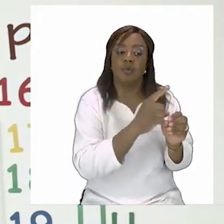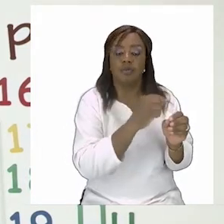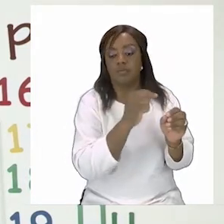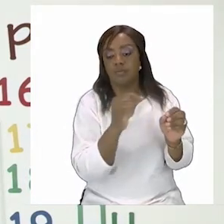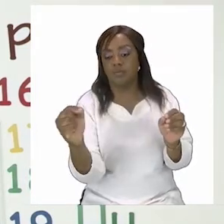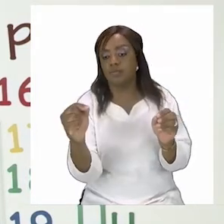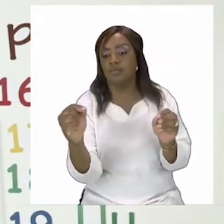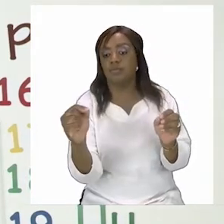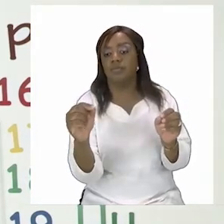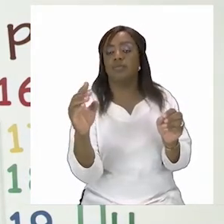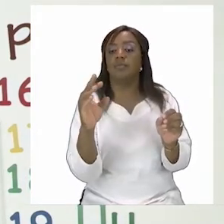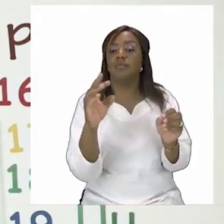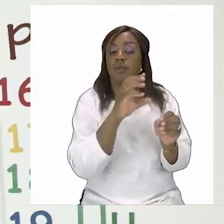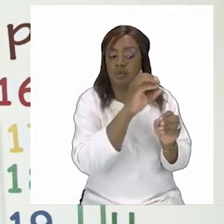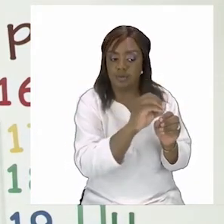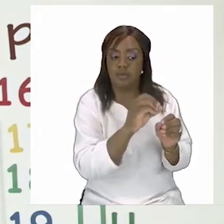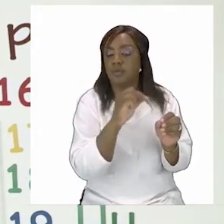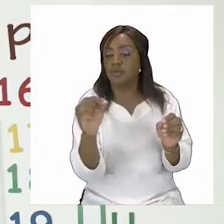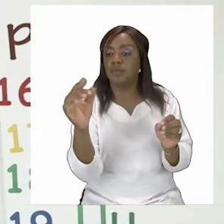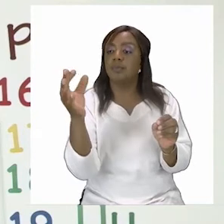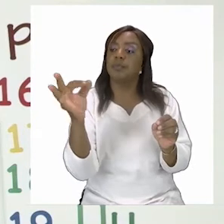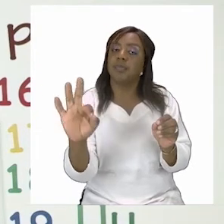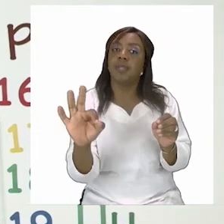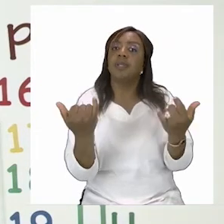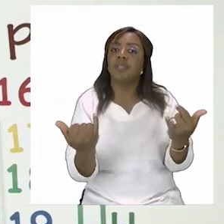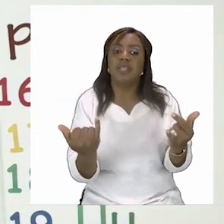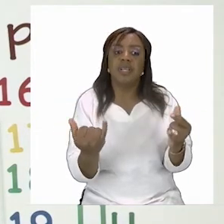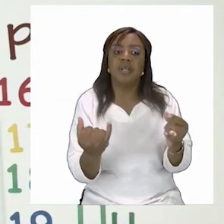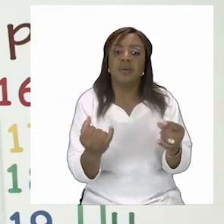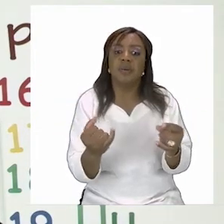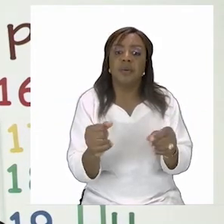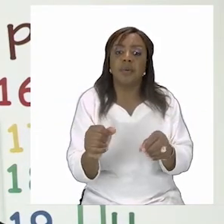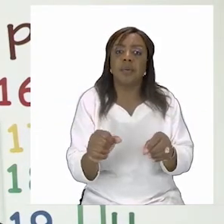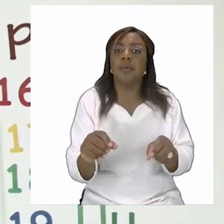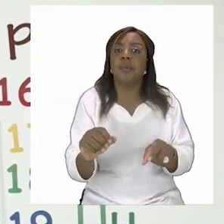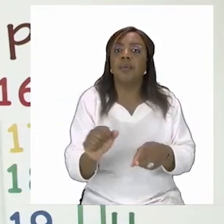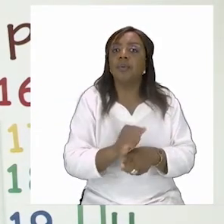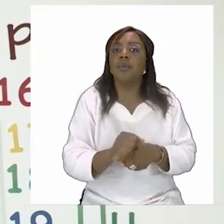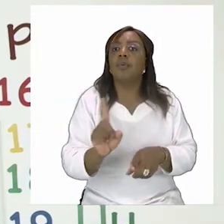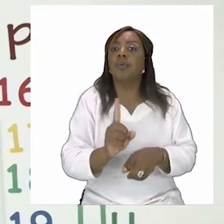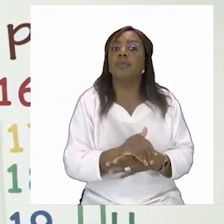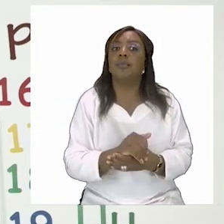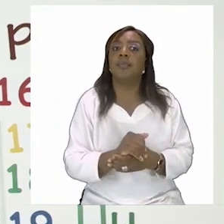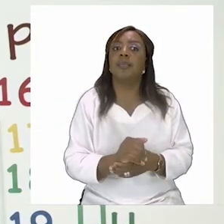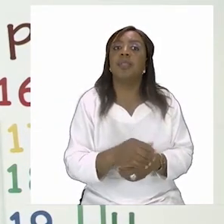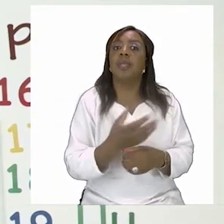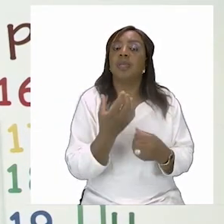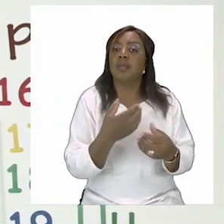from 0 up to 9. Now, the trick with even numbers is any number